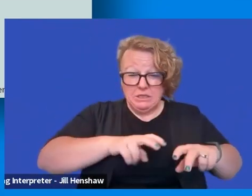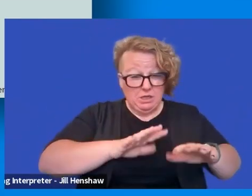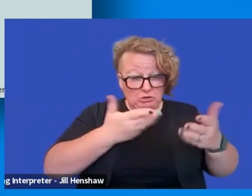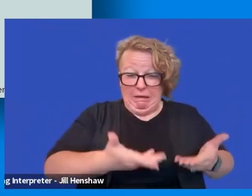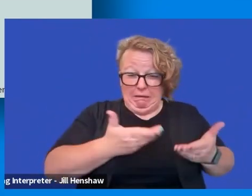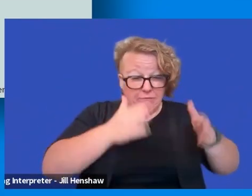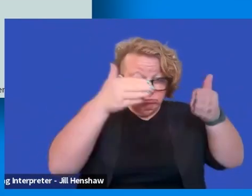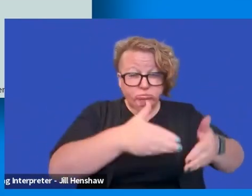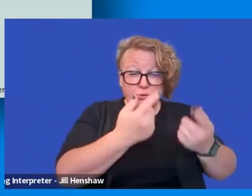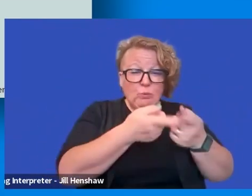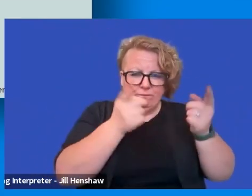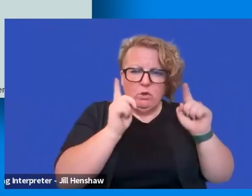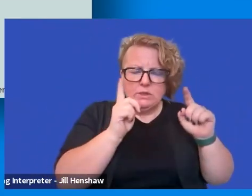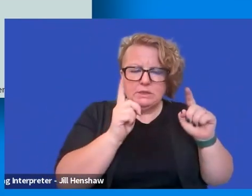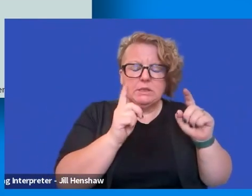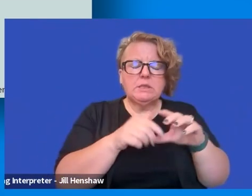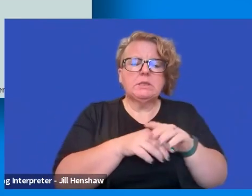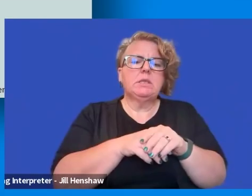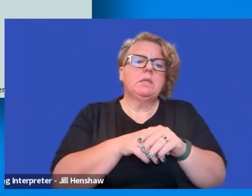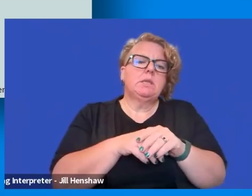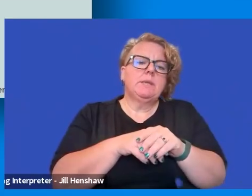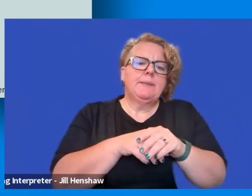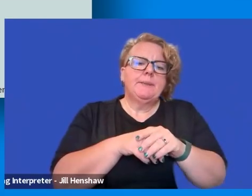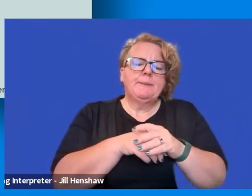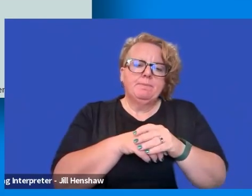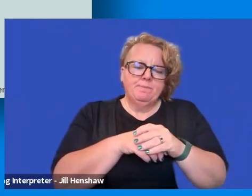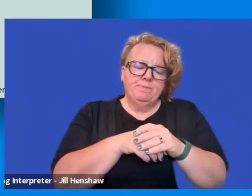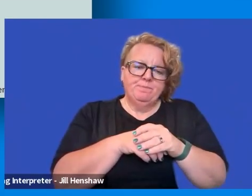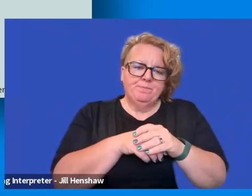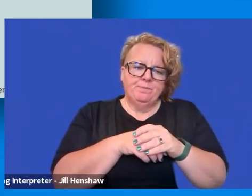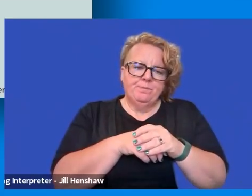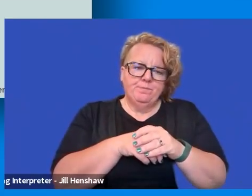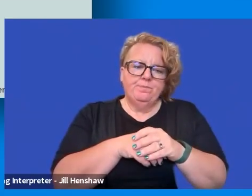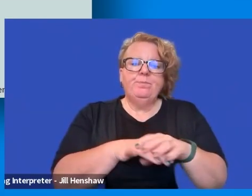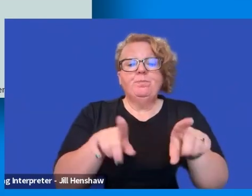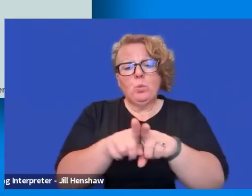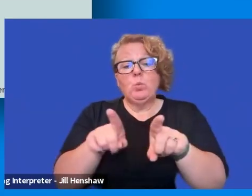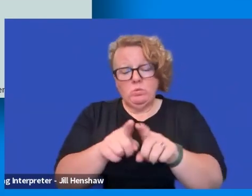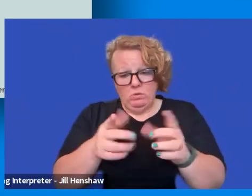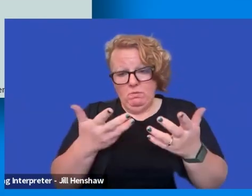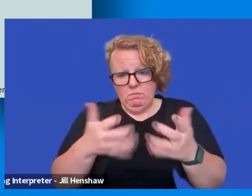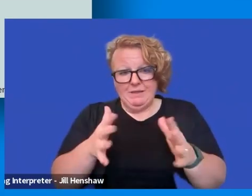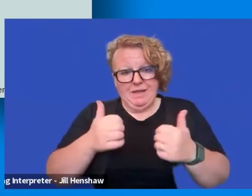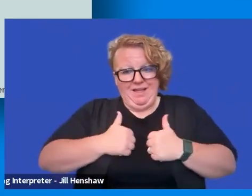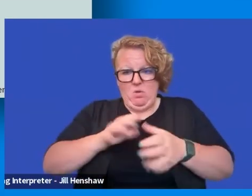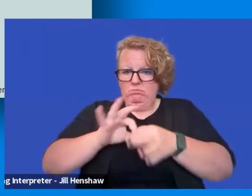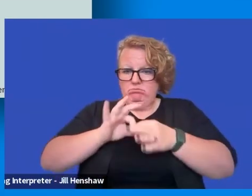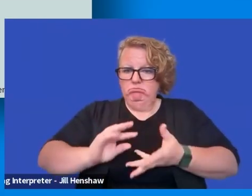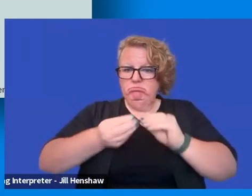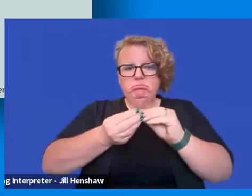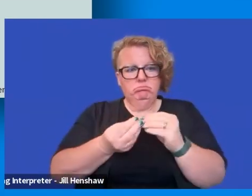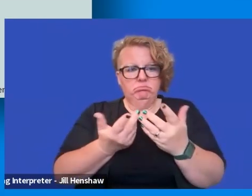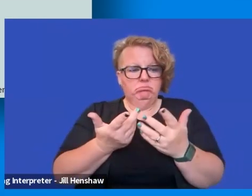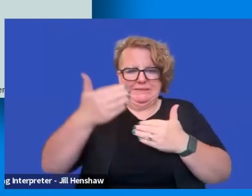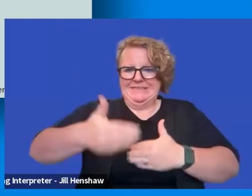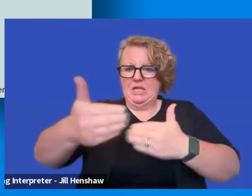universities and who are active in STEM subjects. And we also held our co-design sessions with stakeholders, which